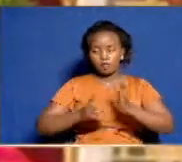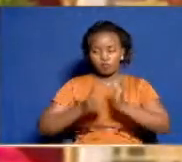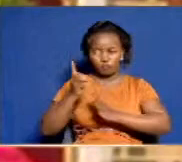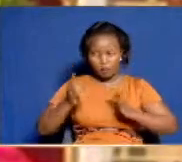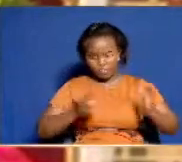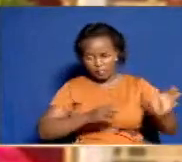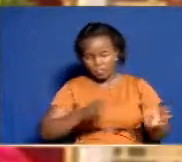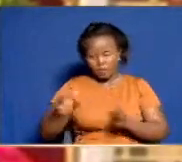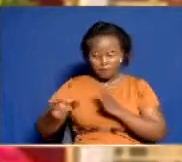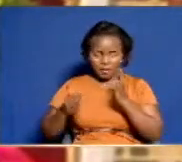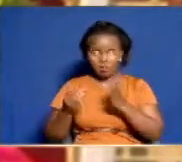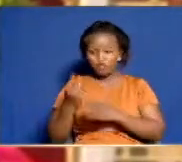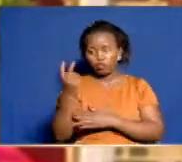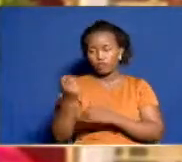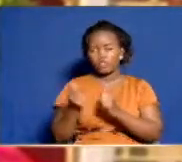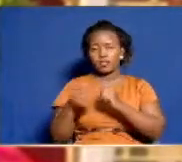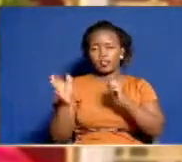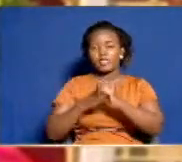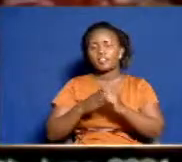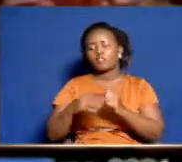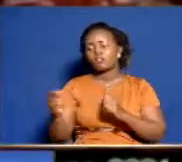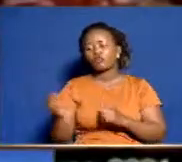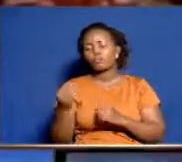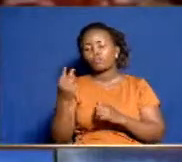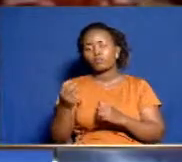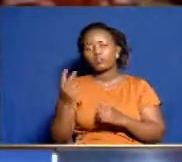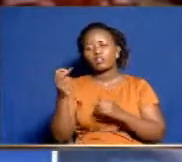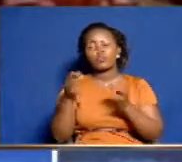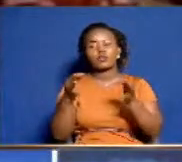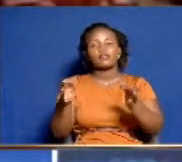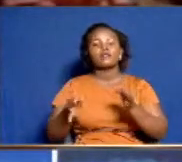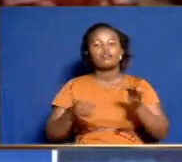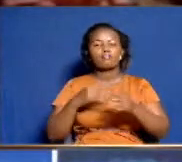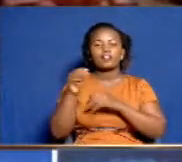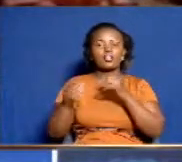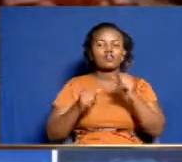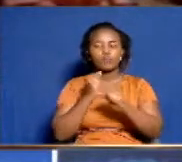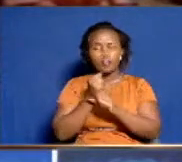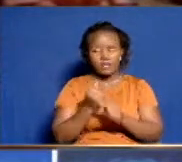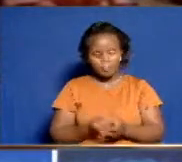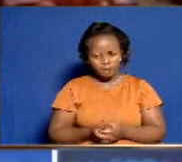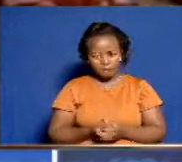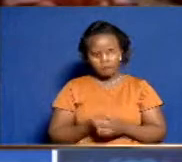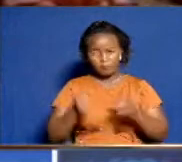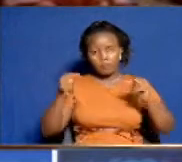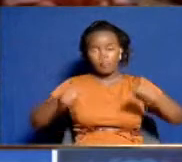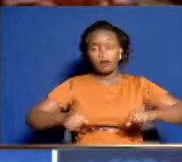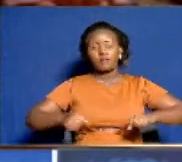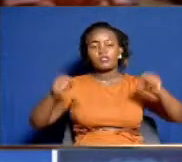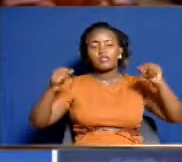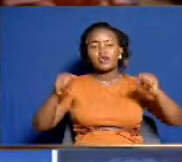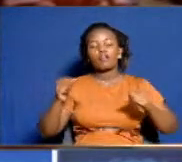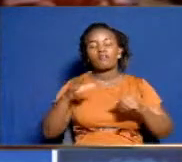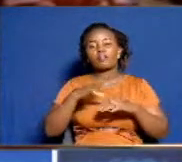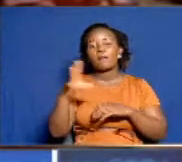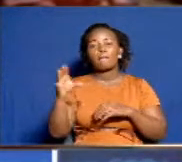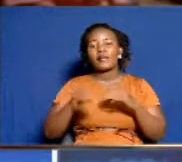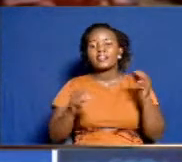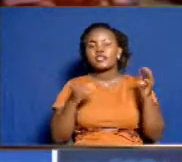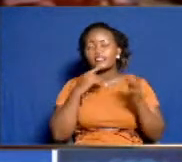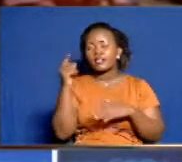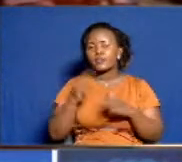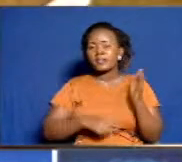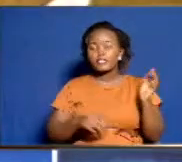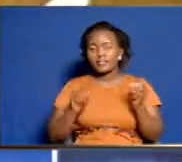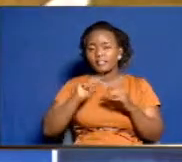in 2019-2020 financial year. But the chair of the Budget and Appropriation Committee, Kanini Kega, says Kenyans would